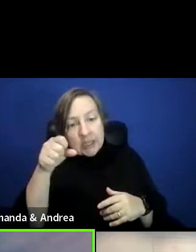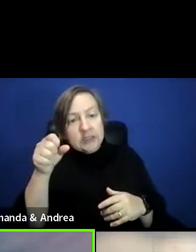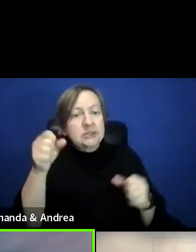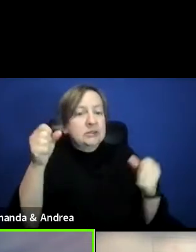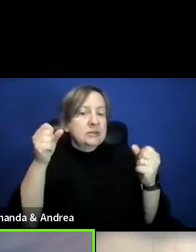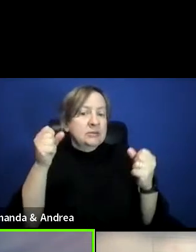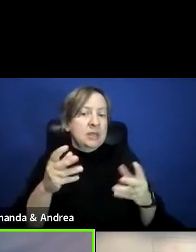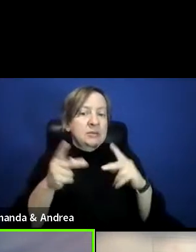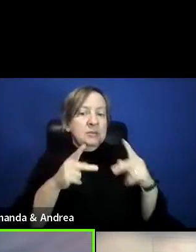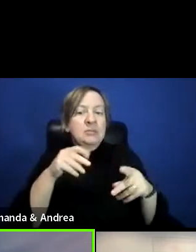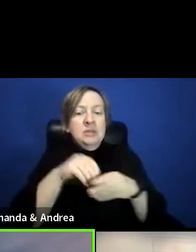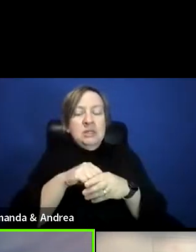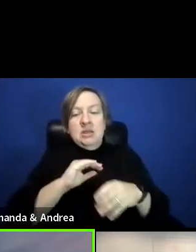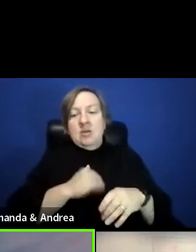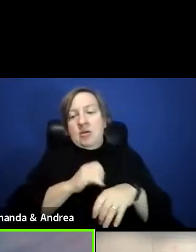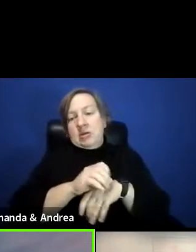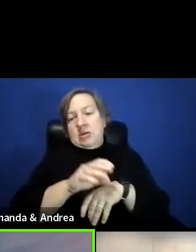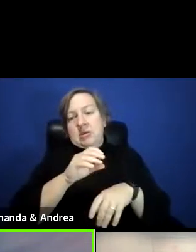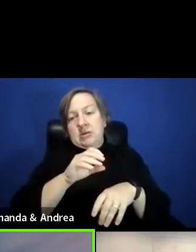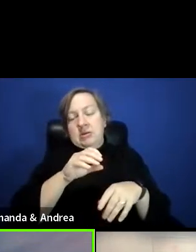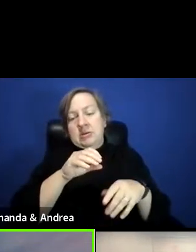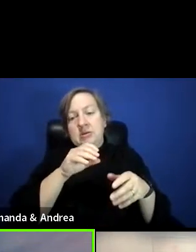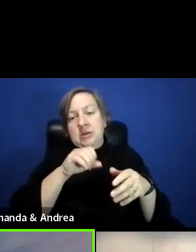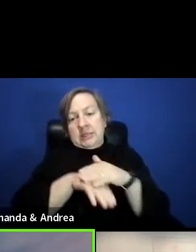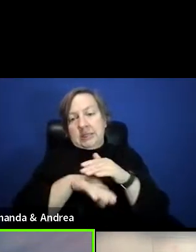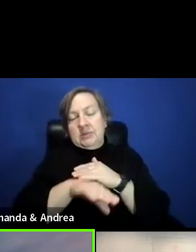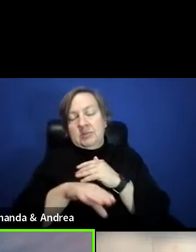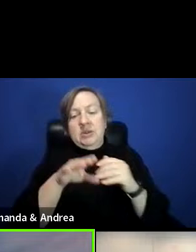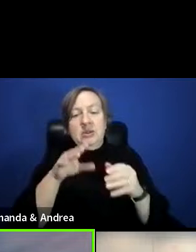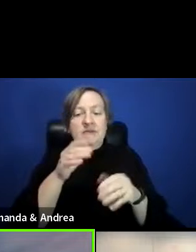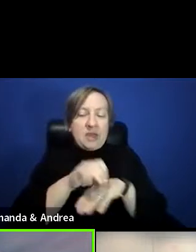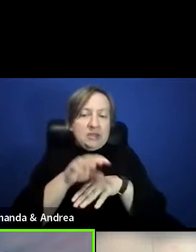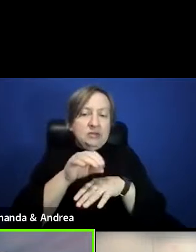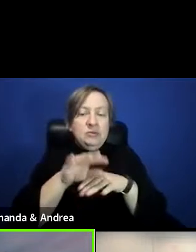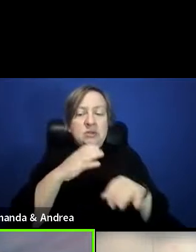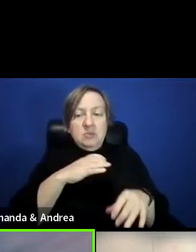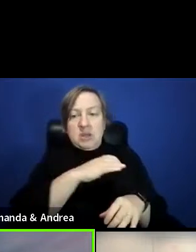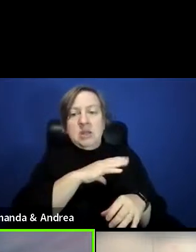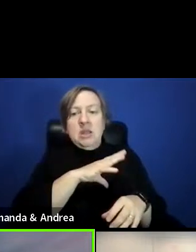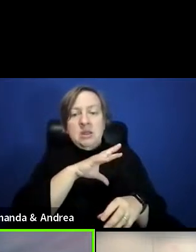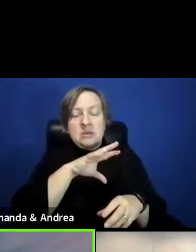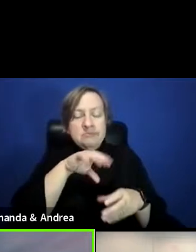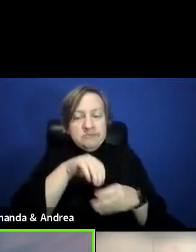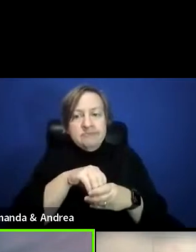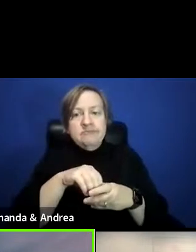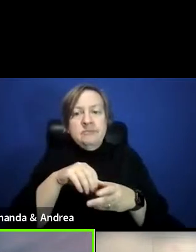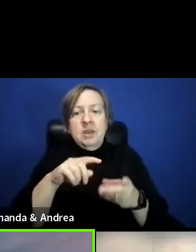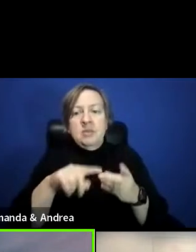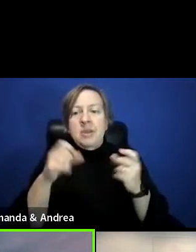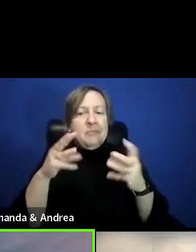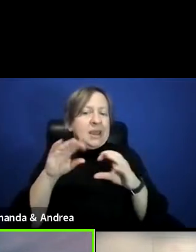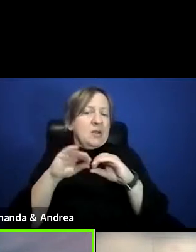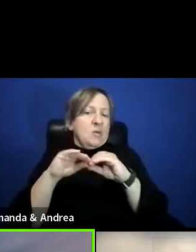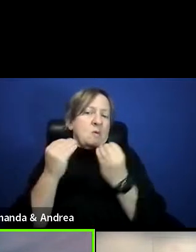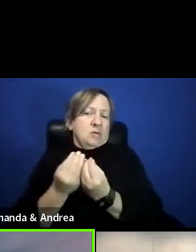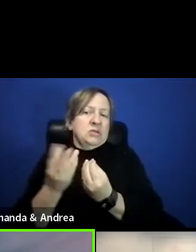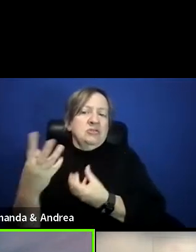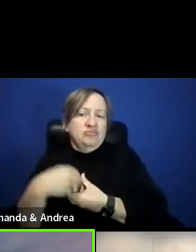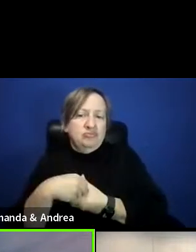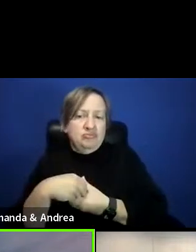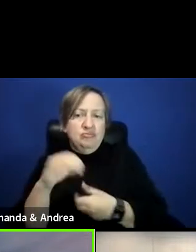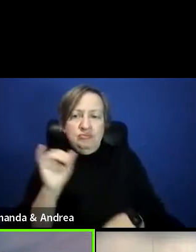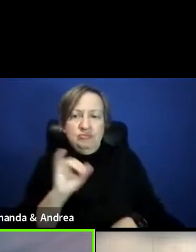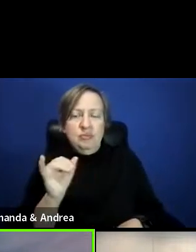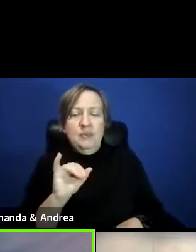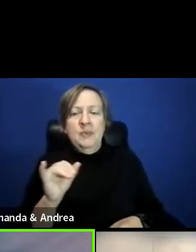of our accessibility advisory committee that are individuals, most of the feedback that we receive is through organizations. And there are